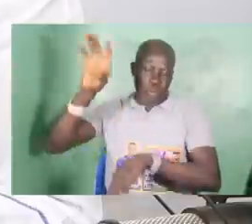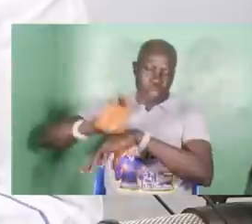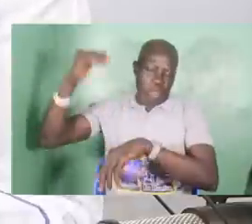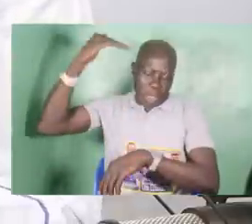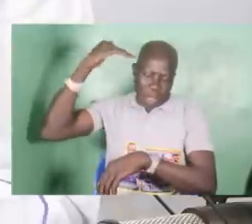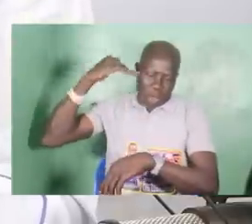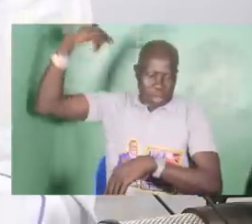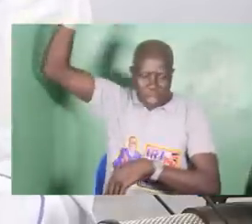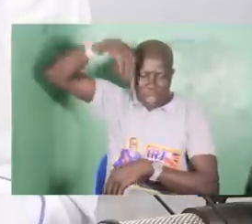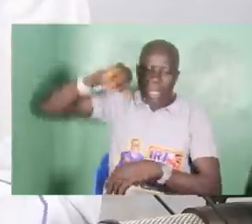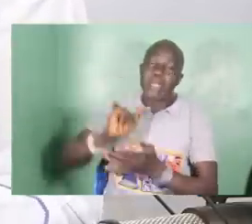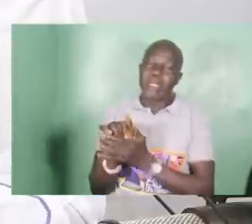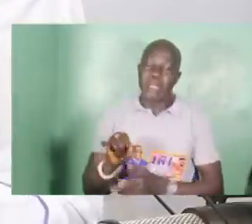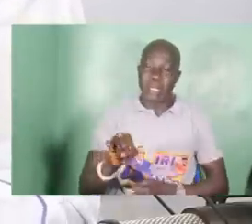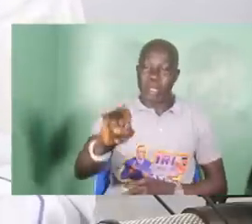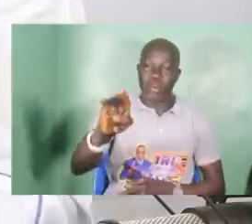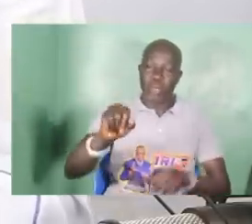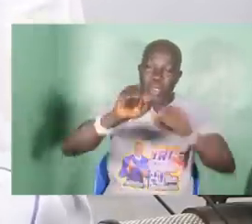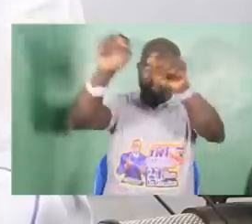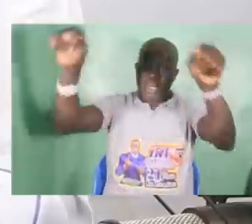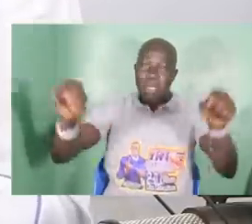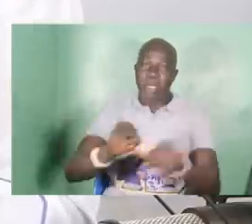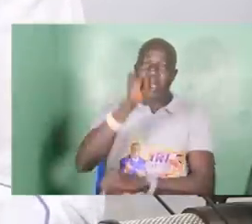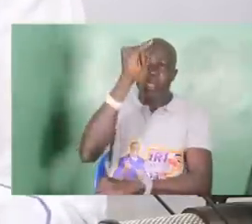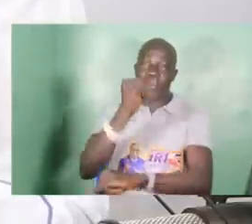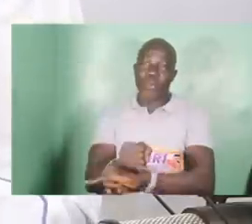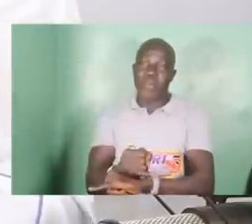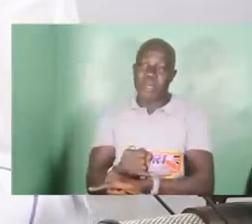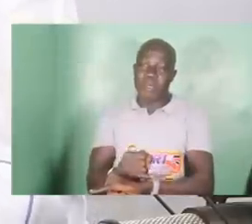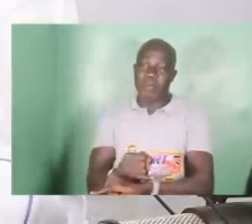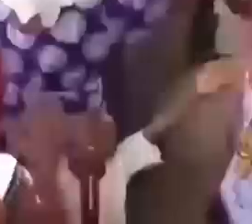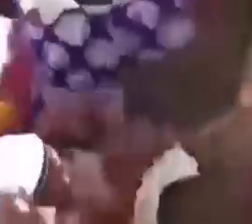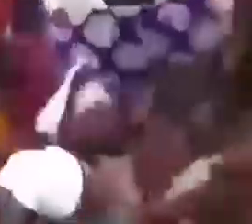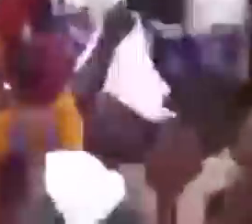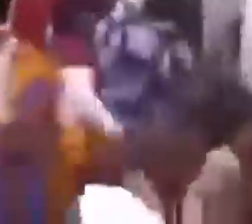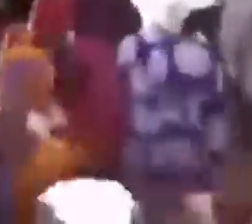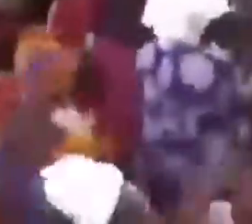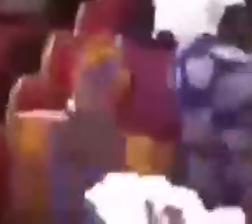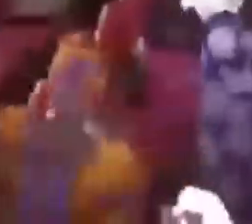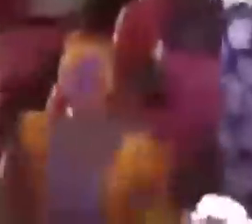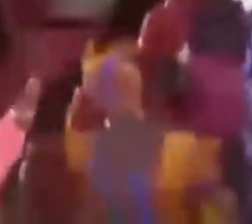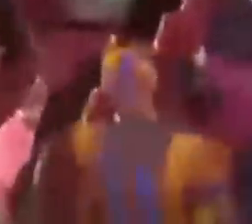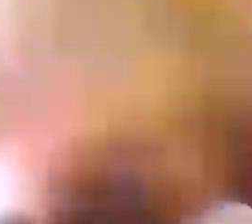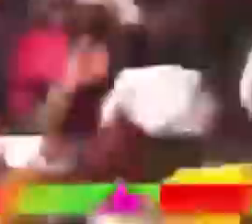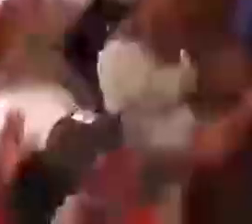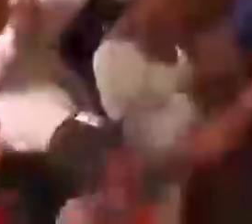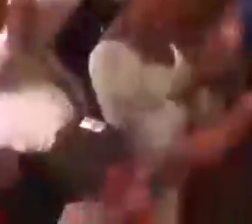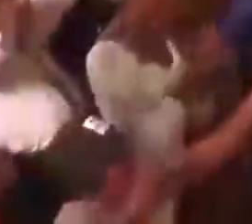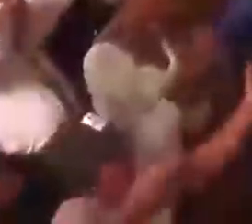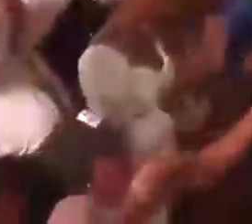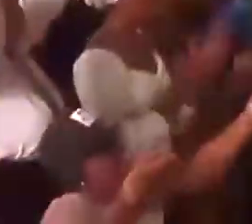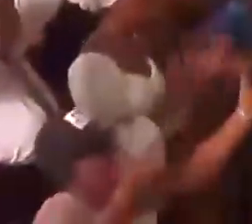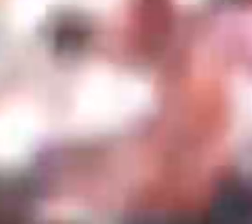our name, Baremu Ibiobi, Airport Area, Name Ibadan. Ibadan Adora, Olo Shushu